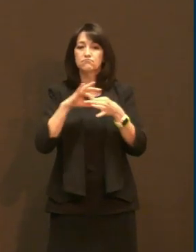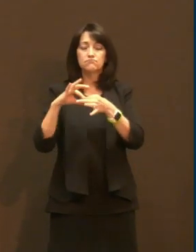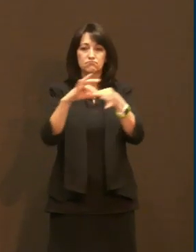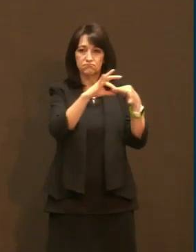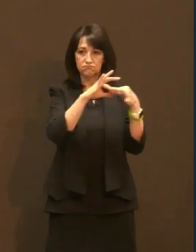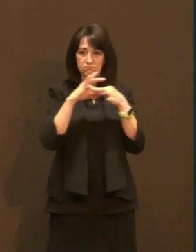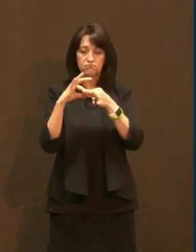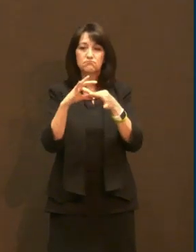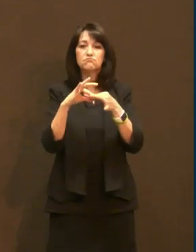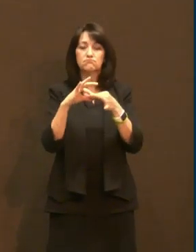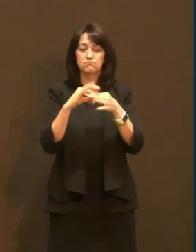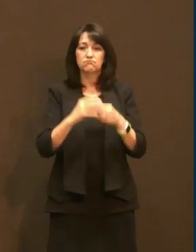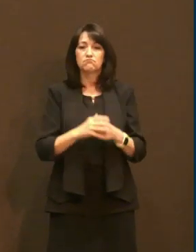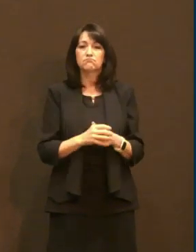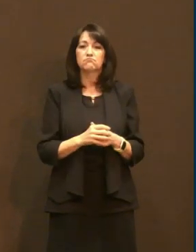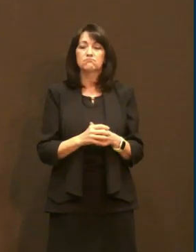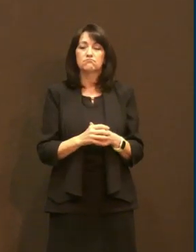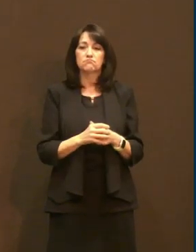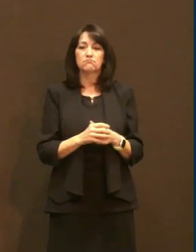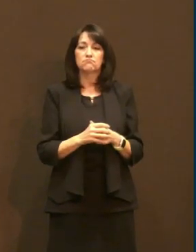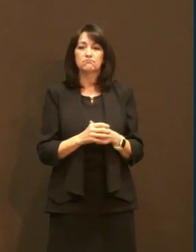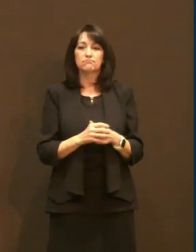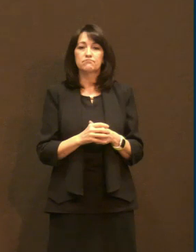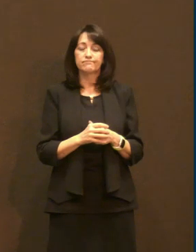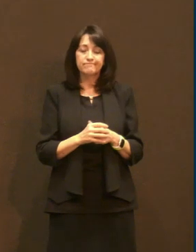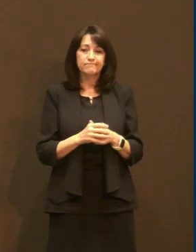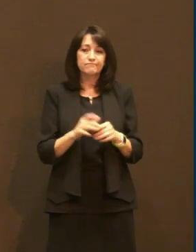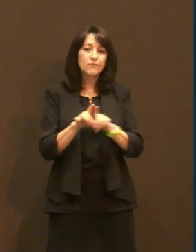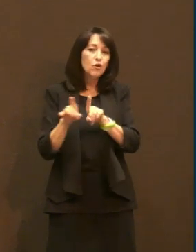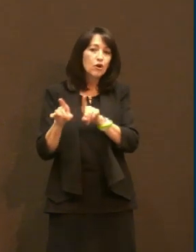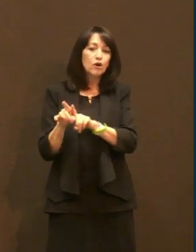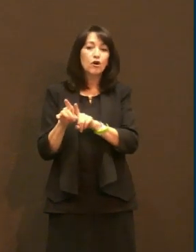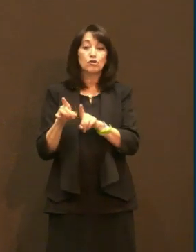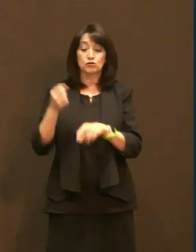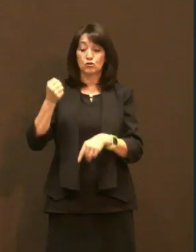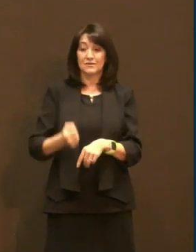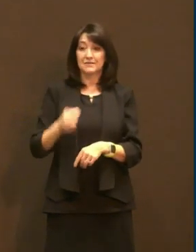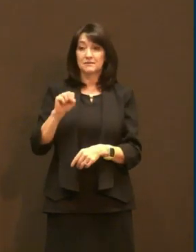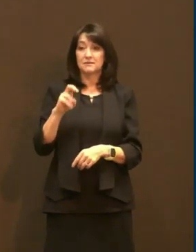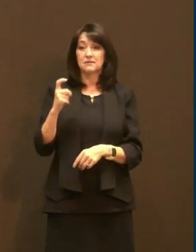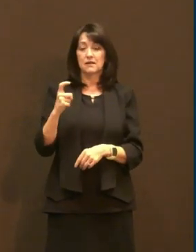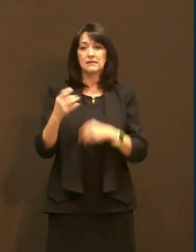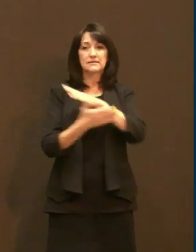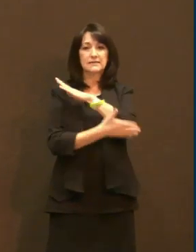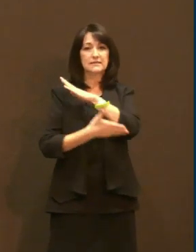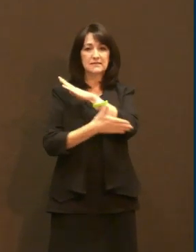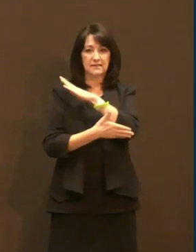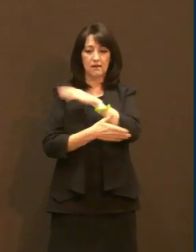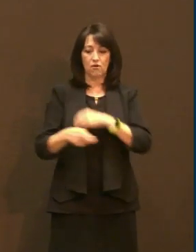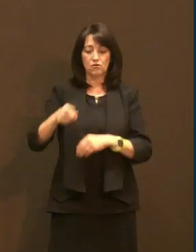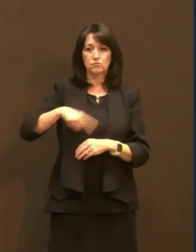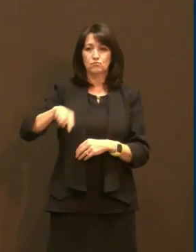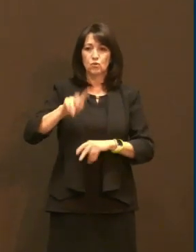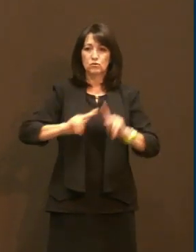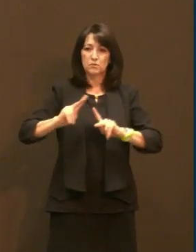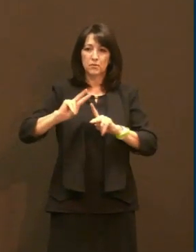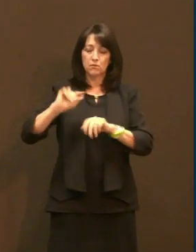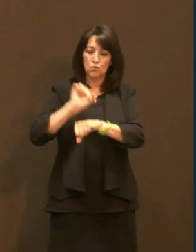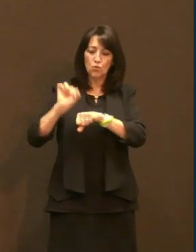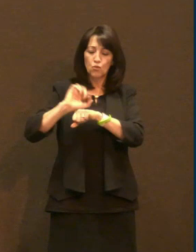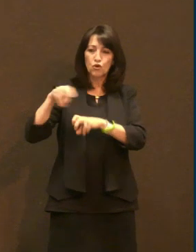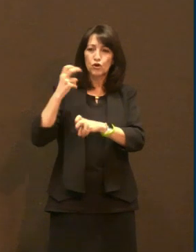LACC, and our efforts in Sussex County to test in the community in